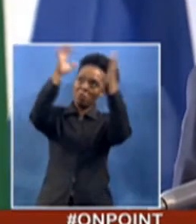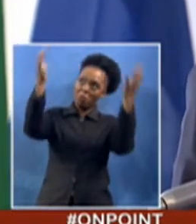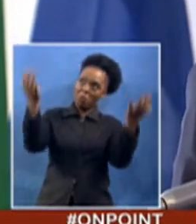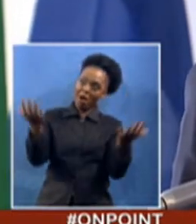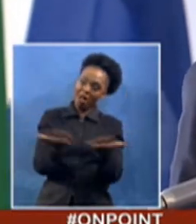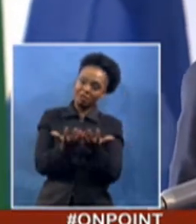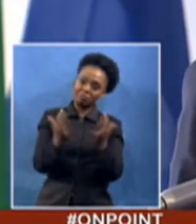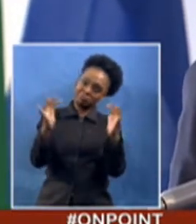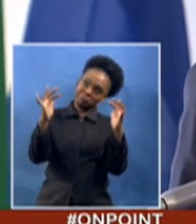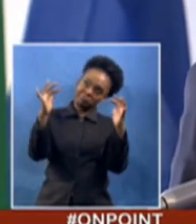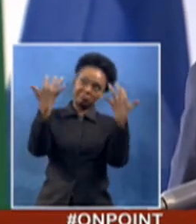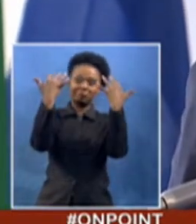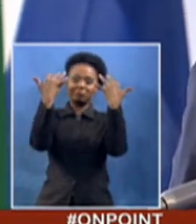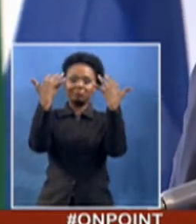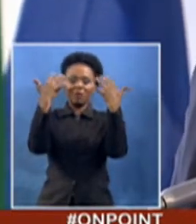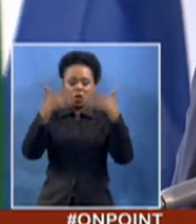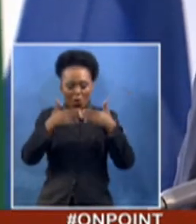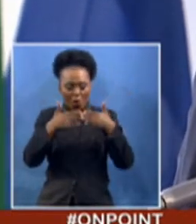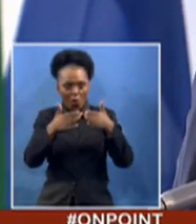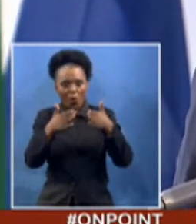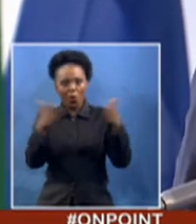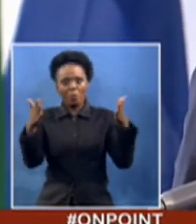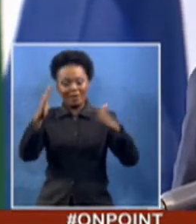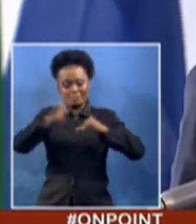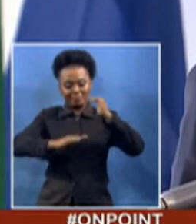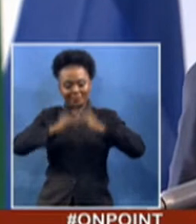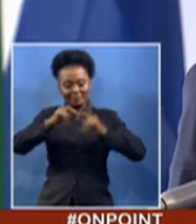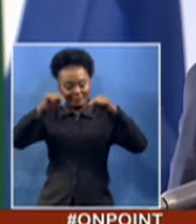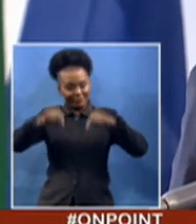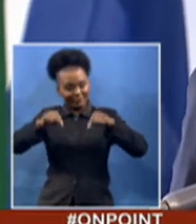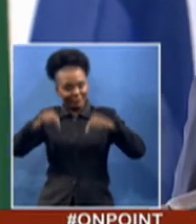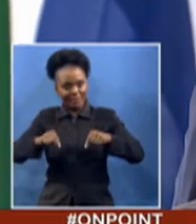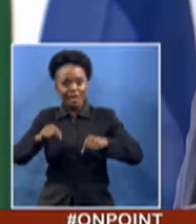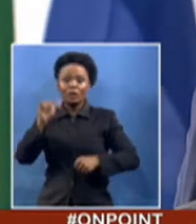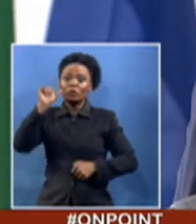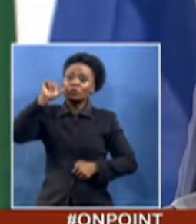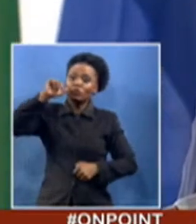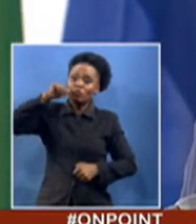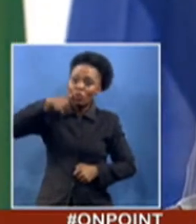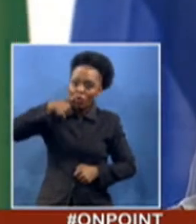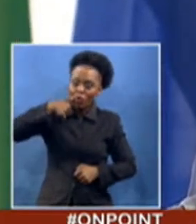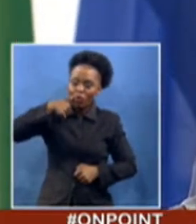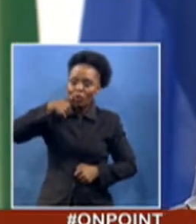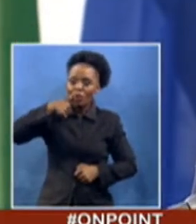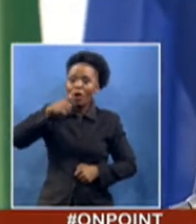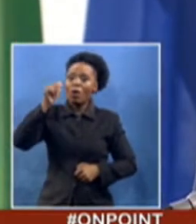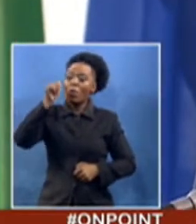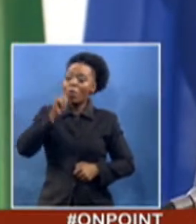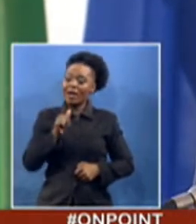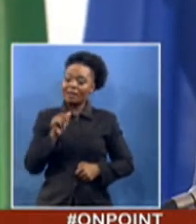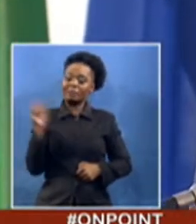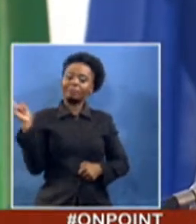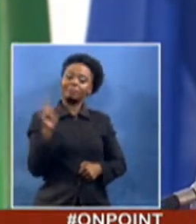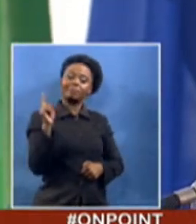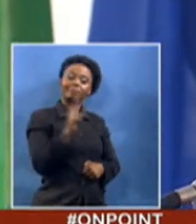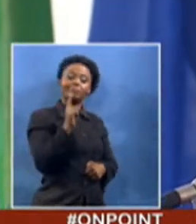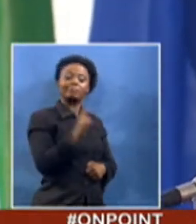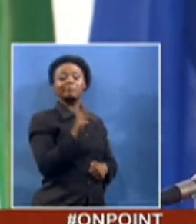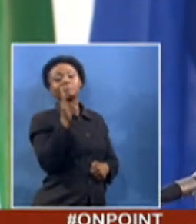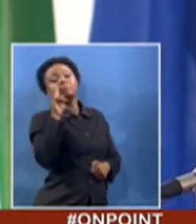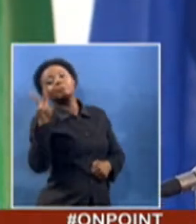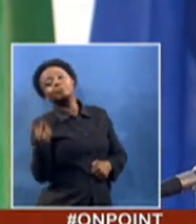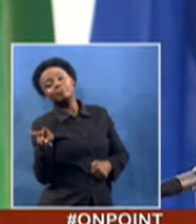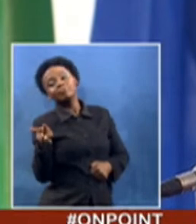opening this facility, and tomorrow when we pass here, it's down to